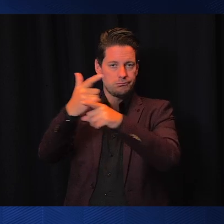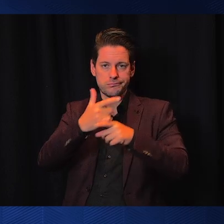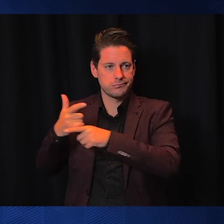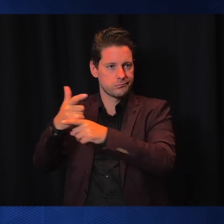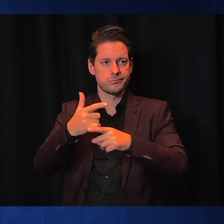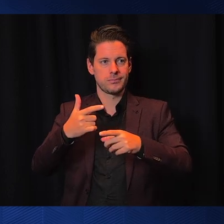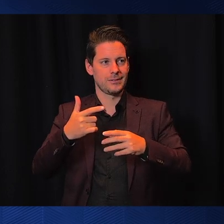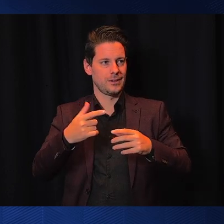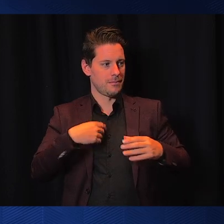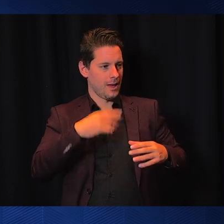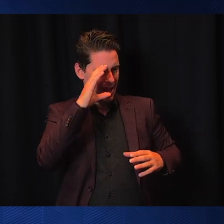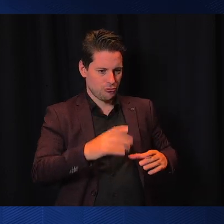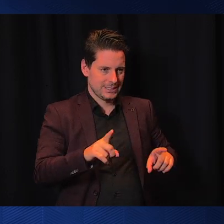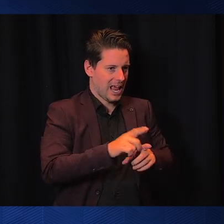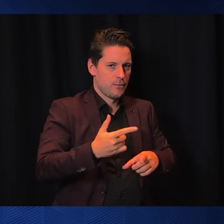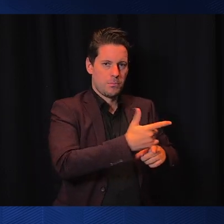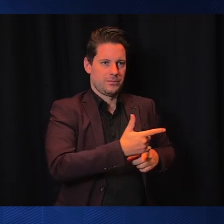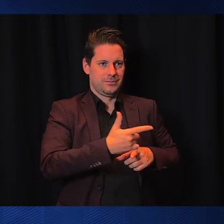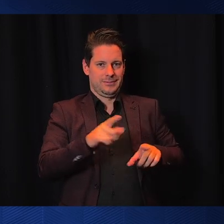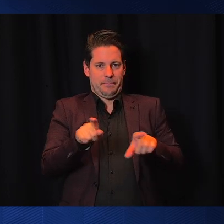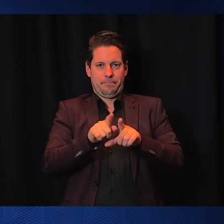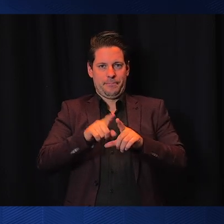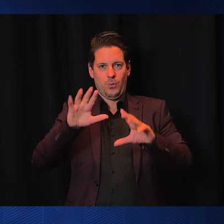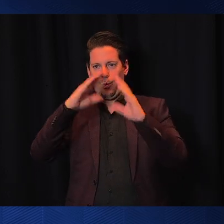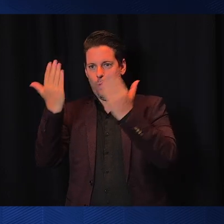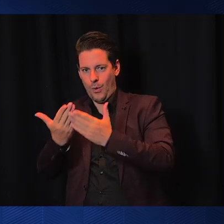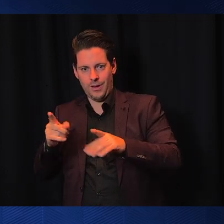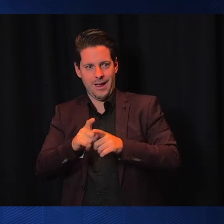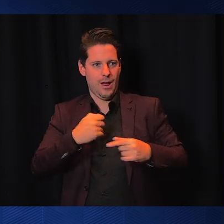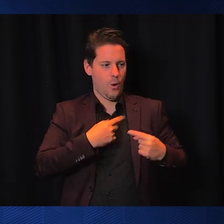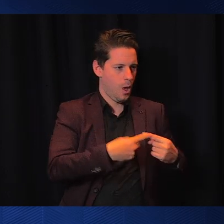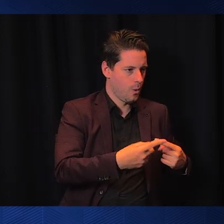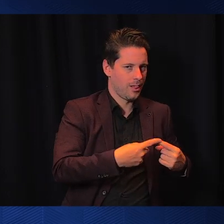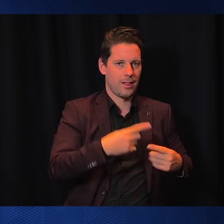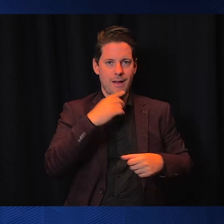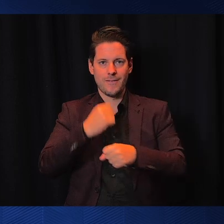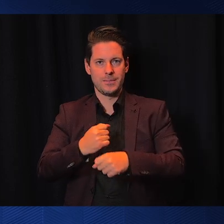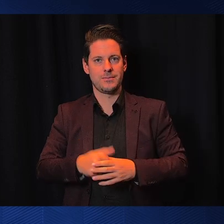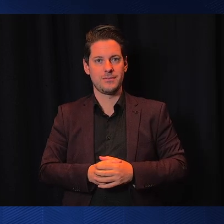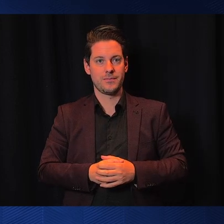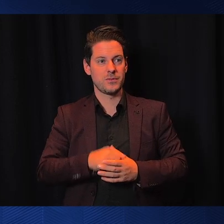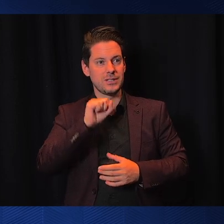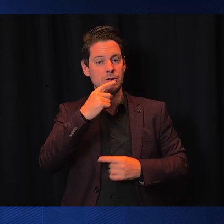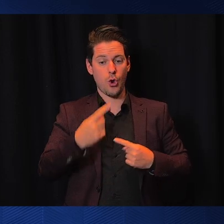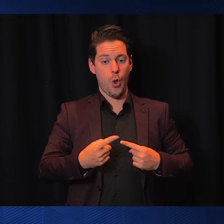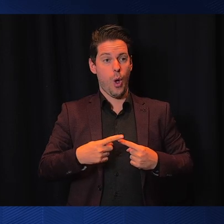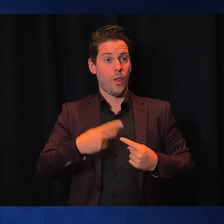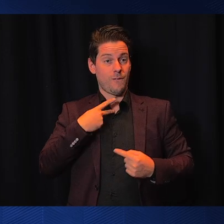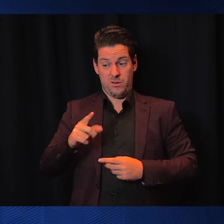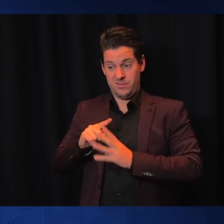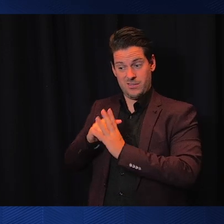this reverberation of that conversation at the ground level, where local voices like what you just heard